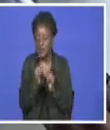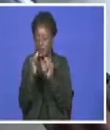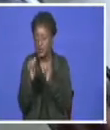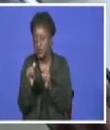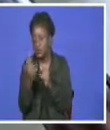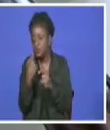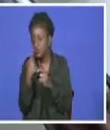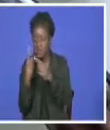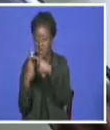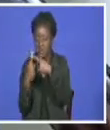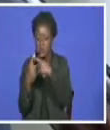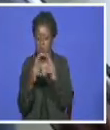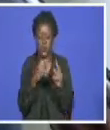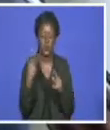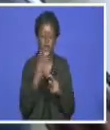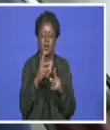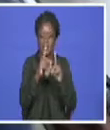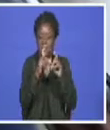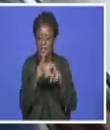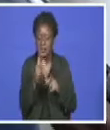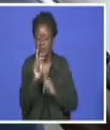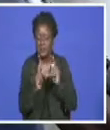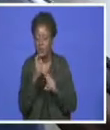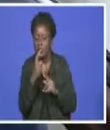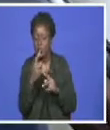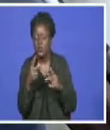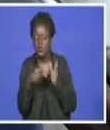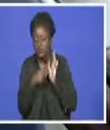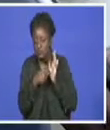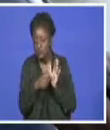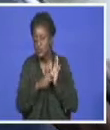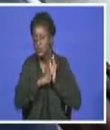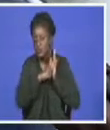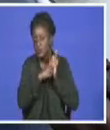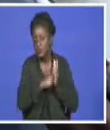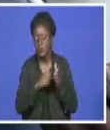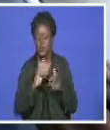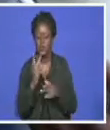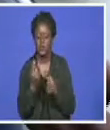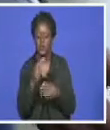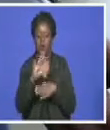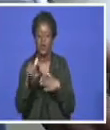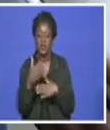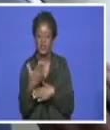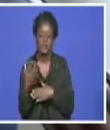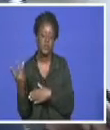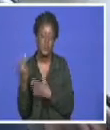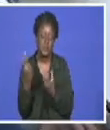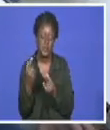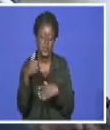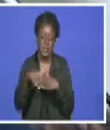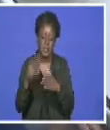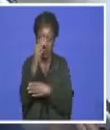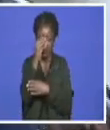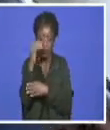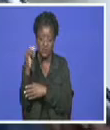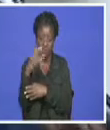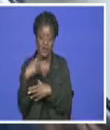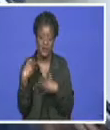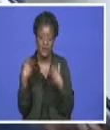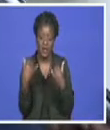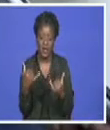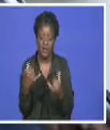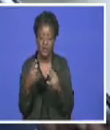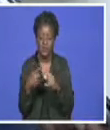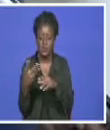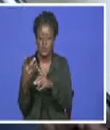folks who are symptomatic, and so we're doing all of the things that we did in the Ministry of Health to get